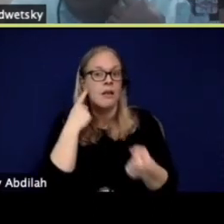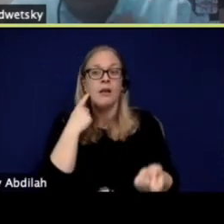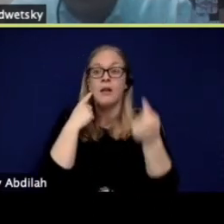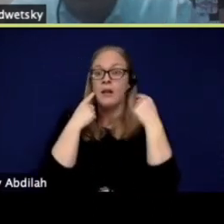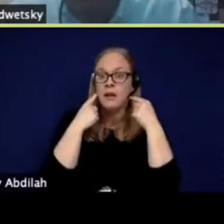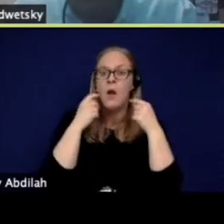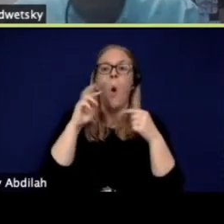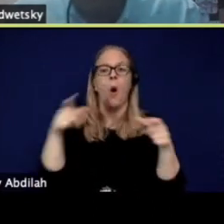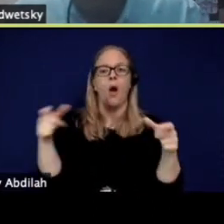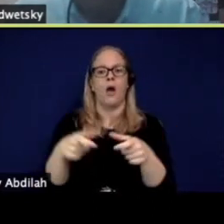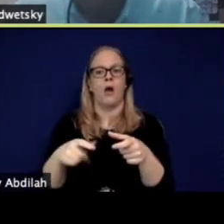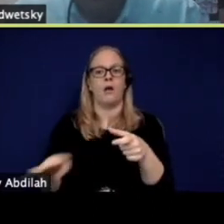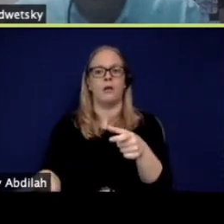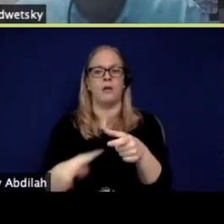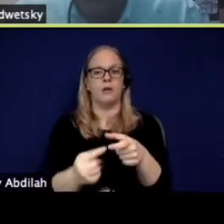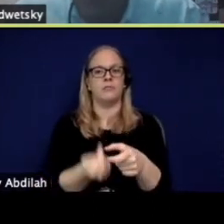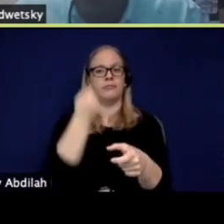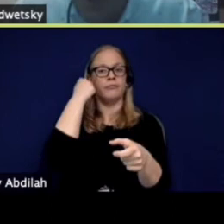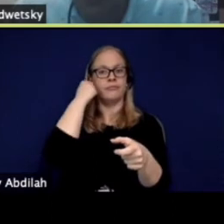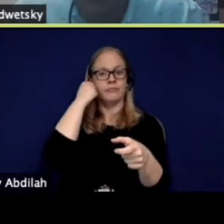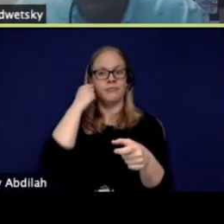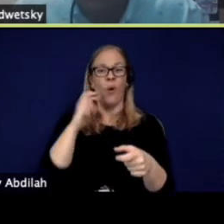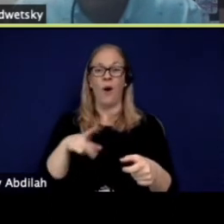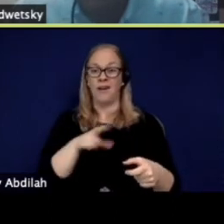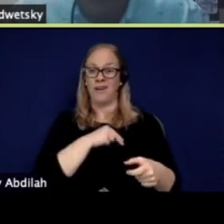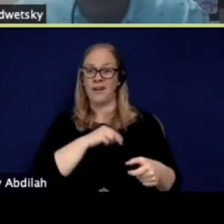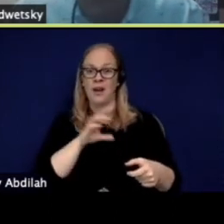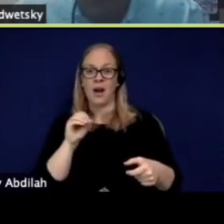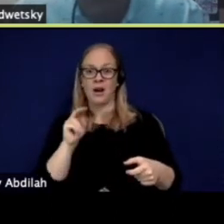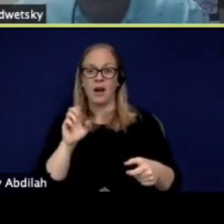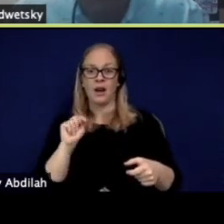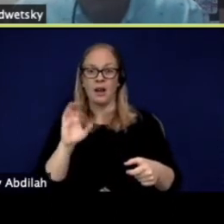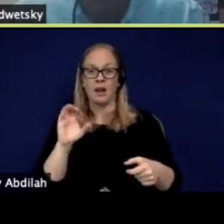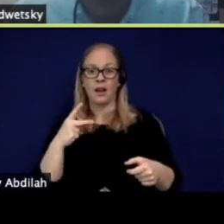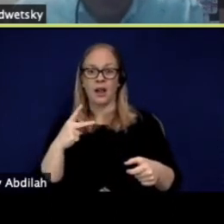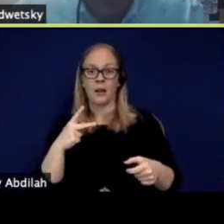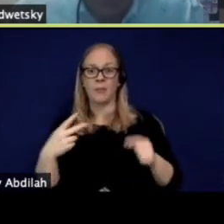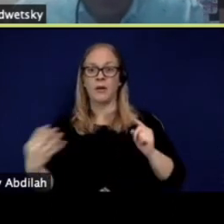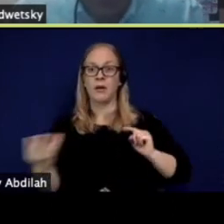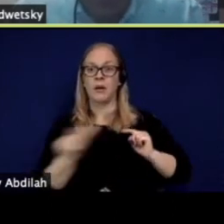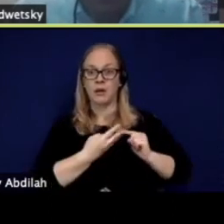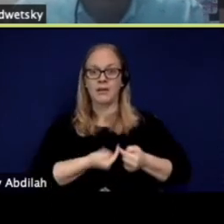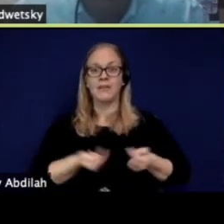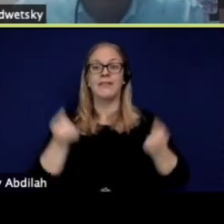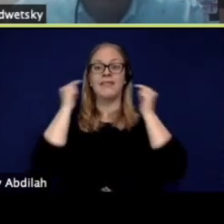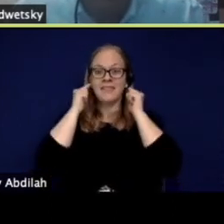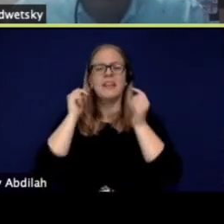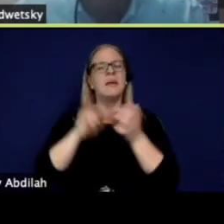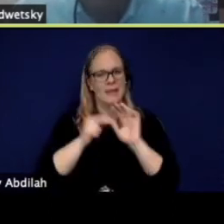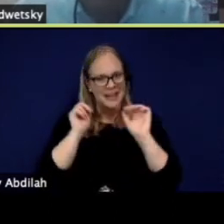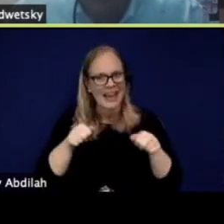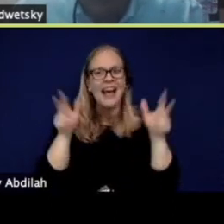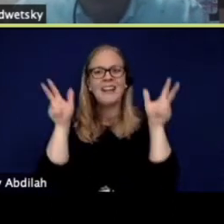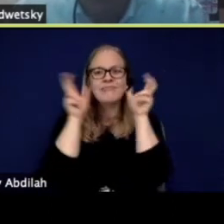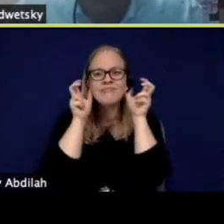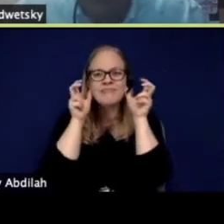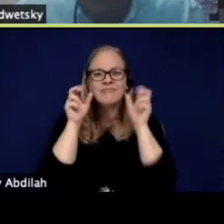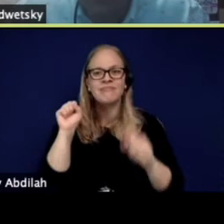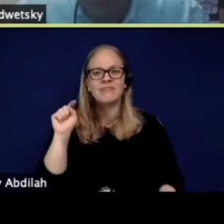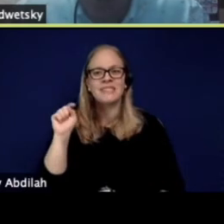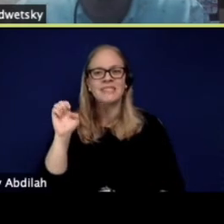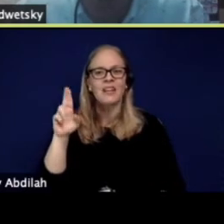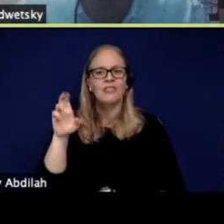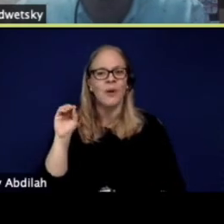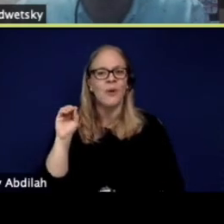like the Connect clip. So you can hear actually in stereo. And it's exciting